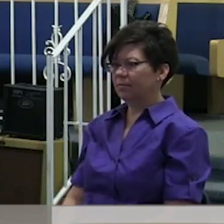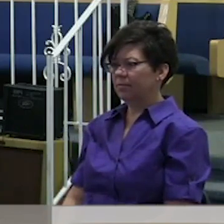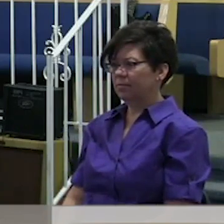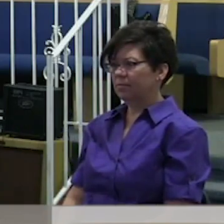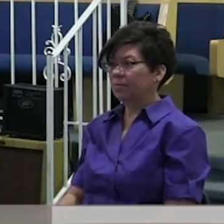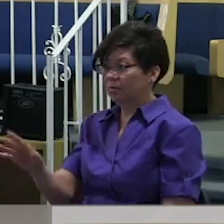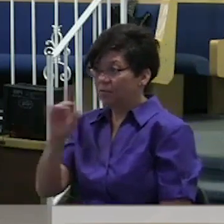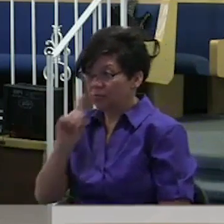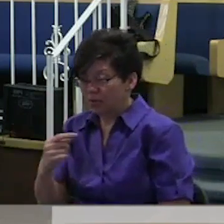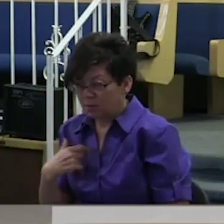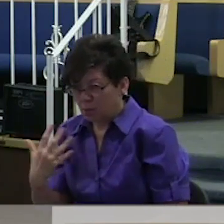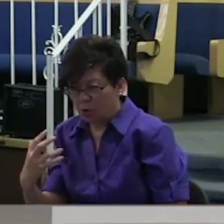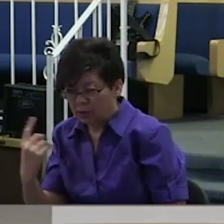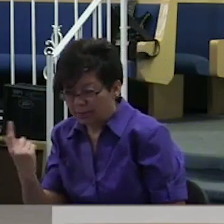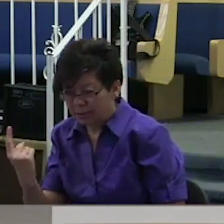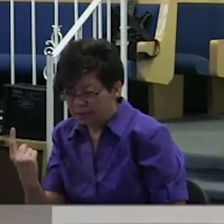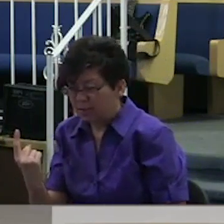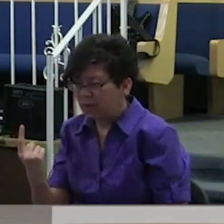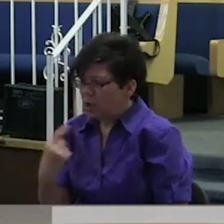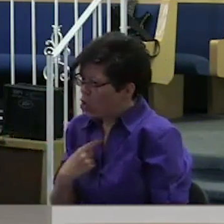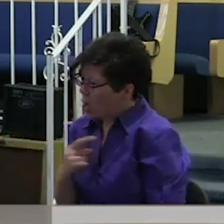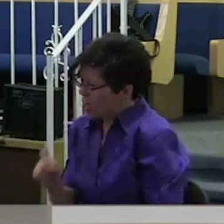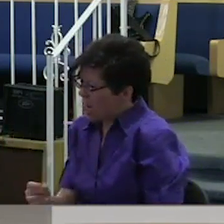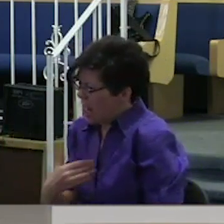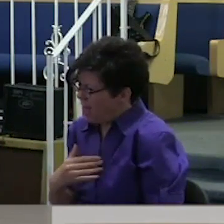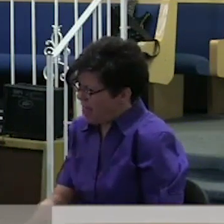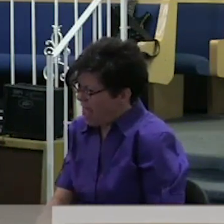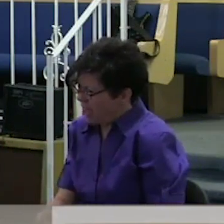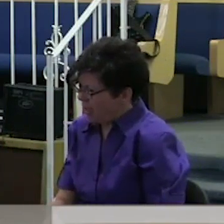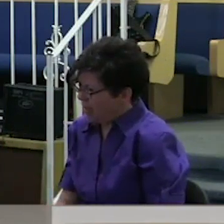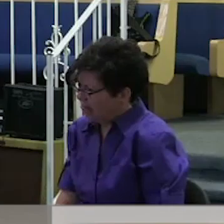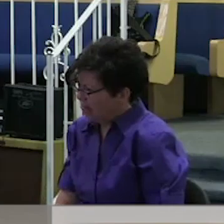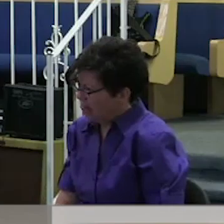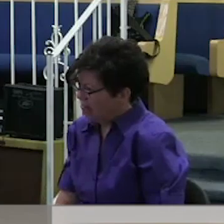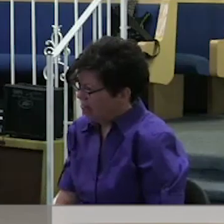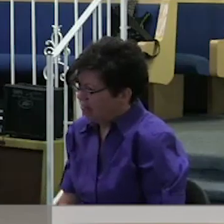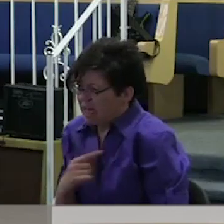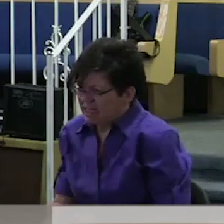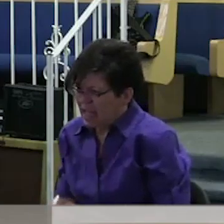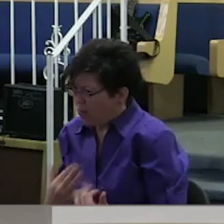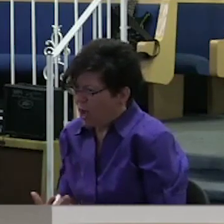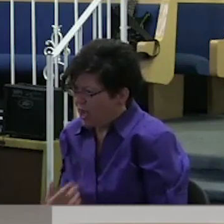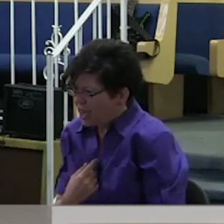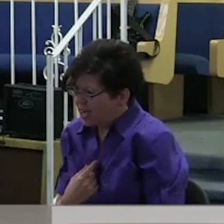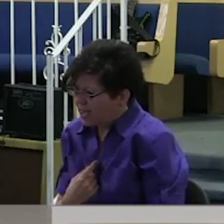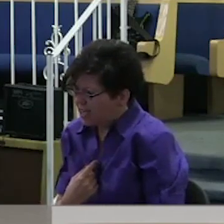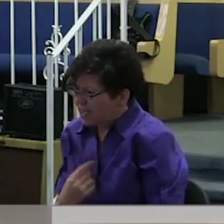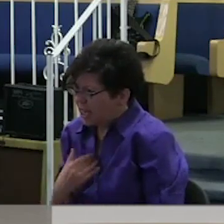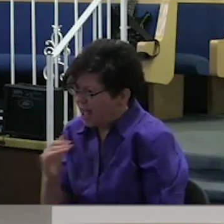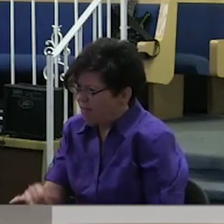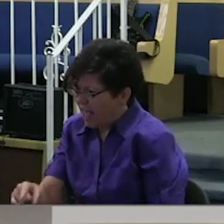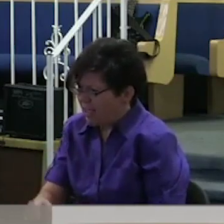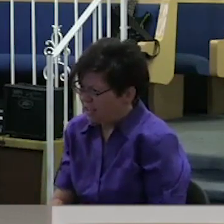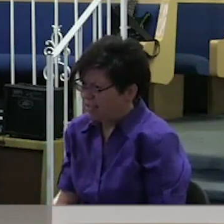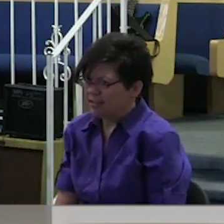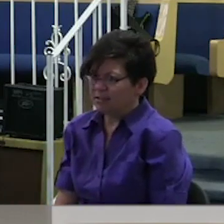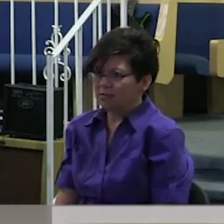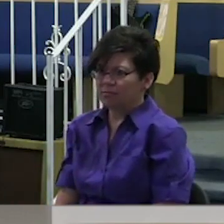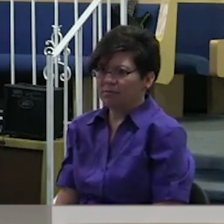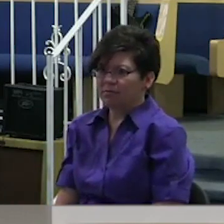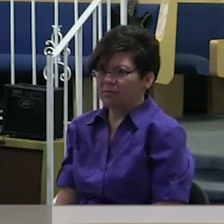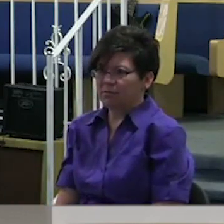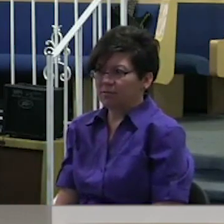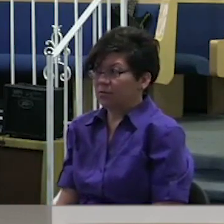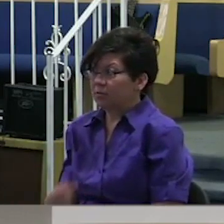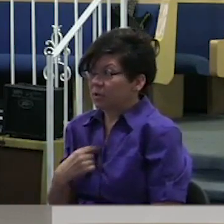When we really want something, I gotta have it. Can't wait, I gotta have it.